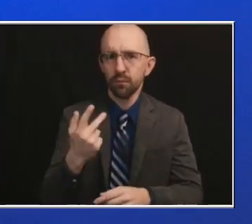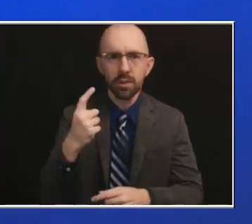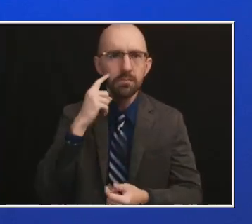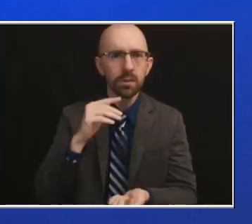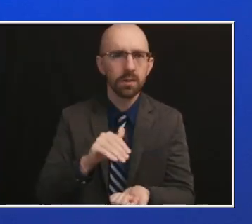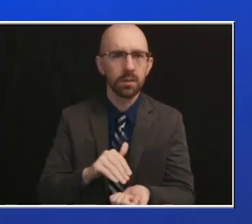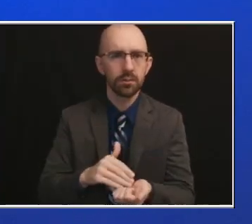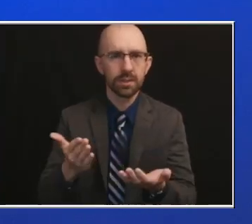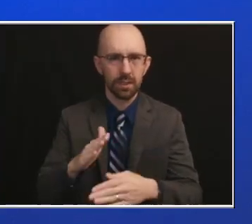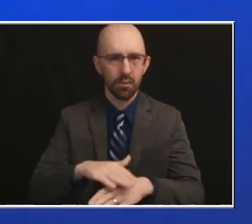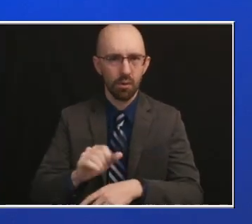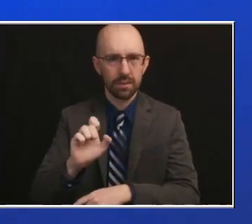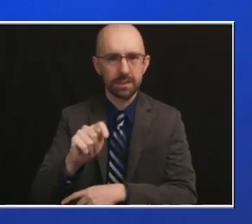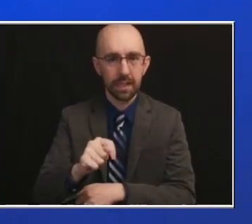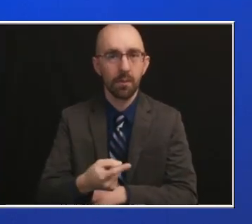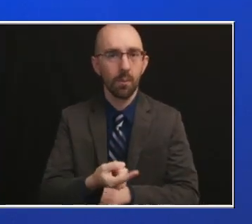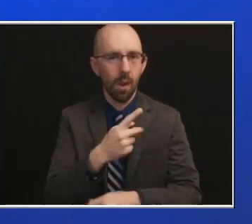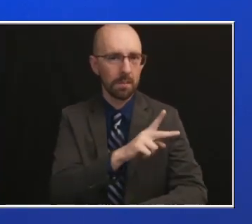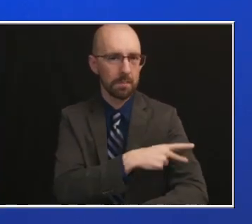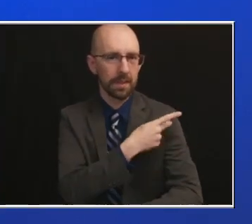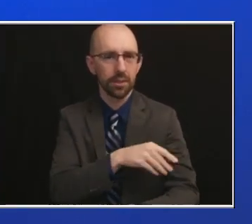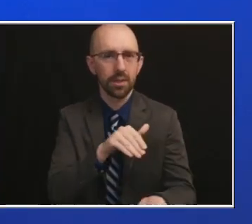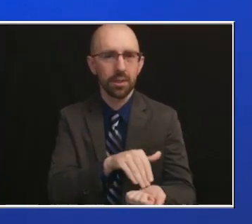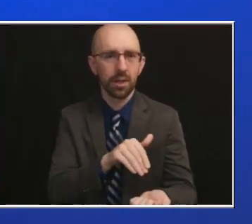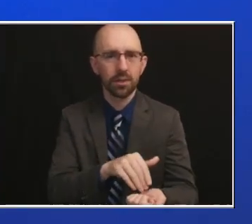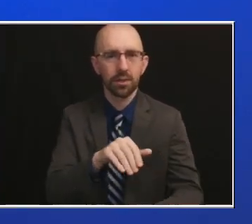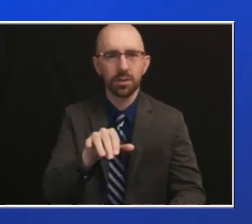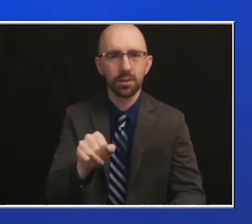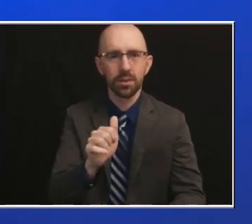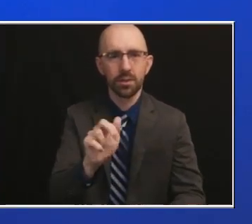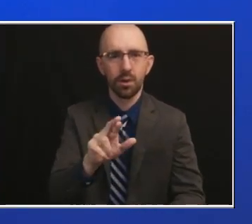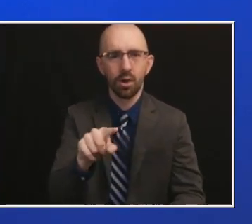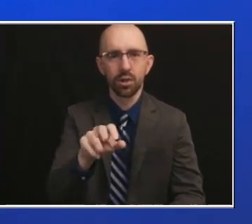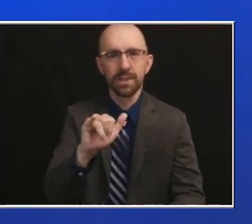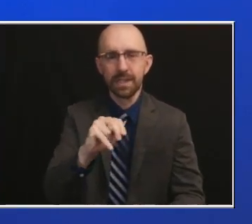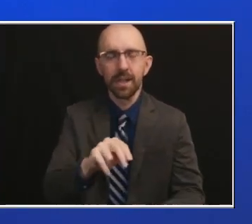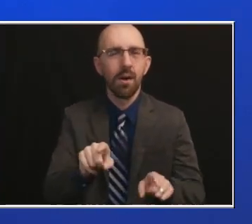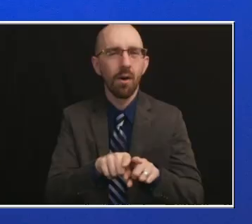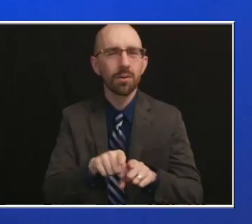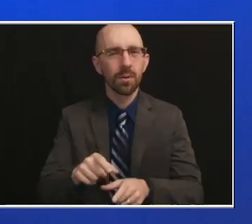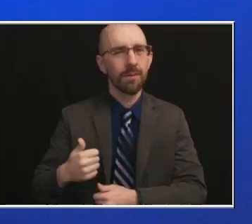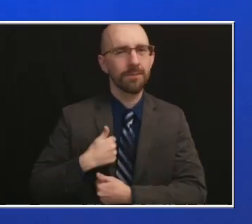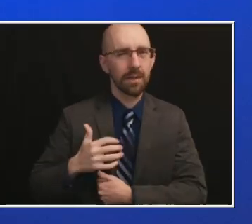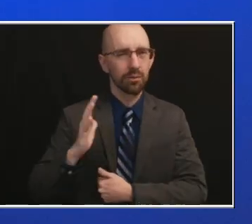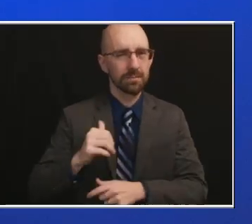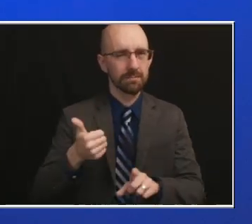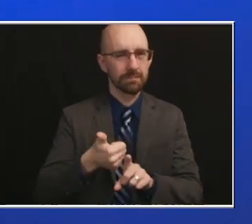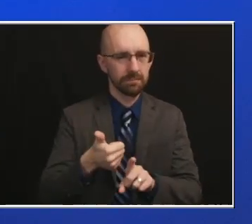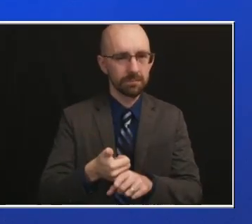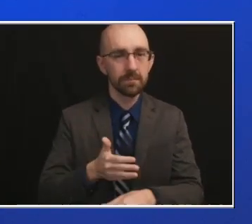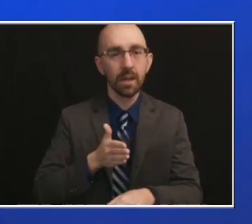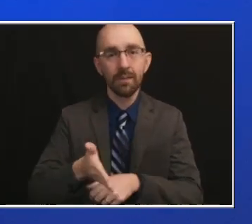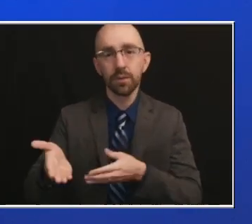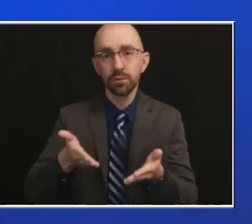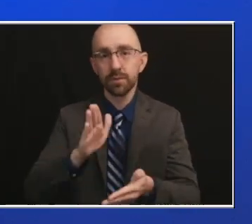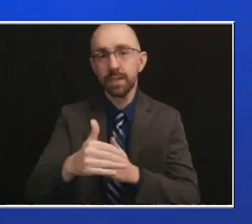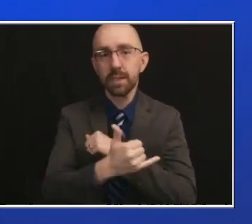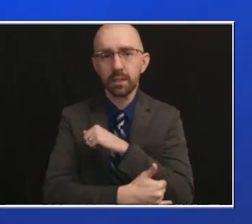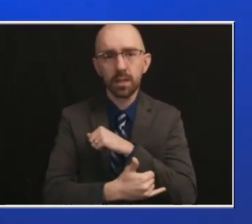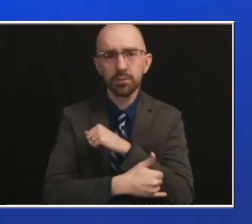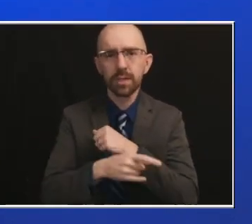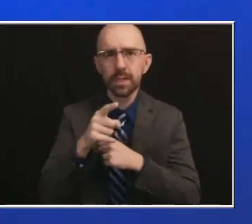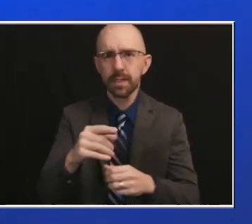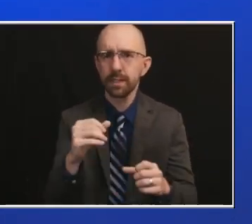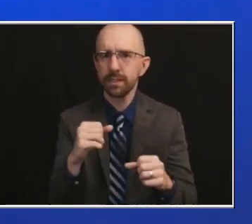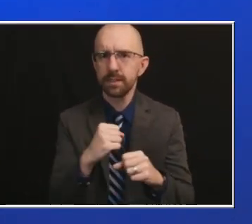of them is our featured patient, Dr. Andrew Jarzin, who is also a veteran. And after serving his country, he found himself fighting a very